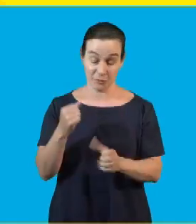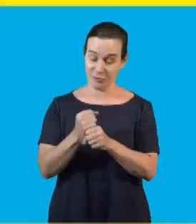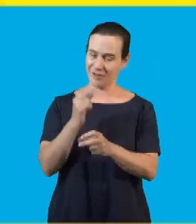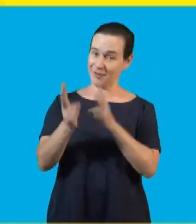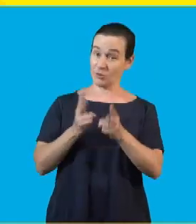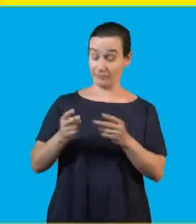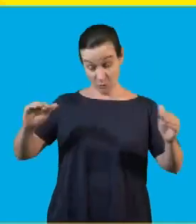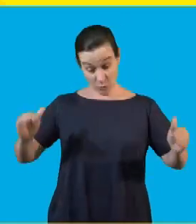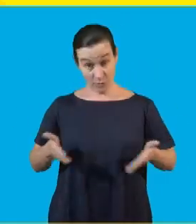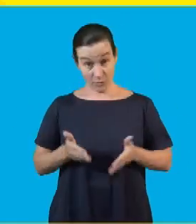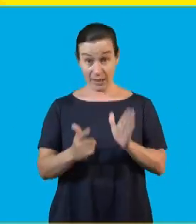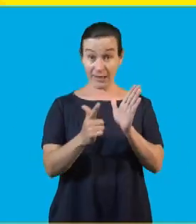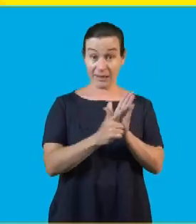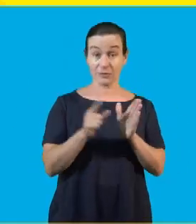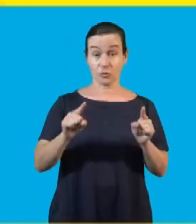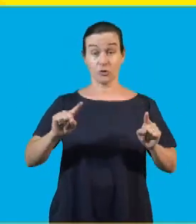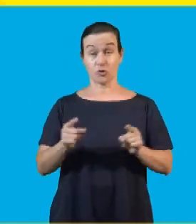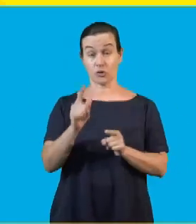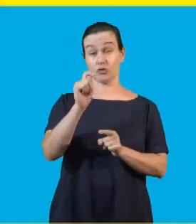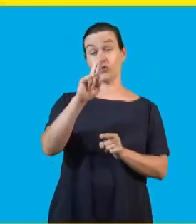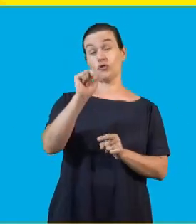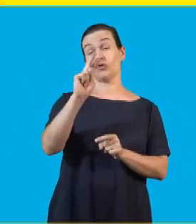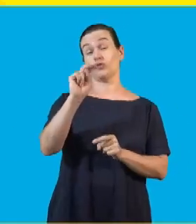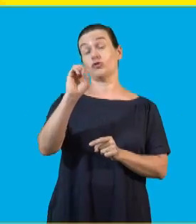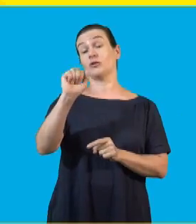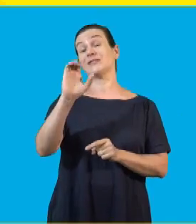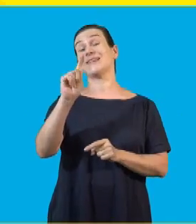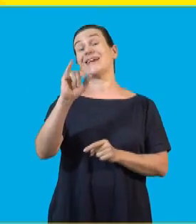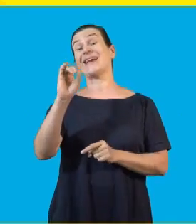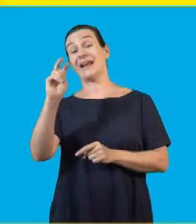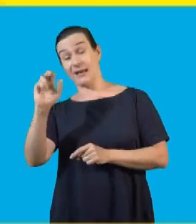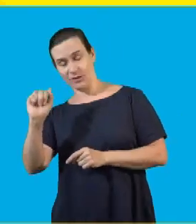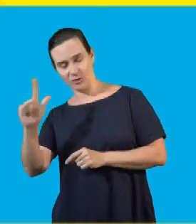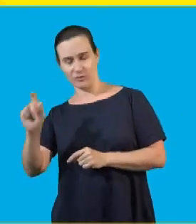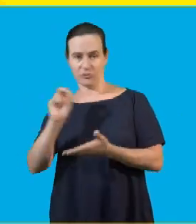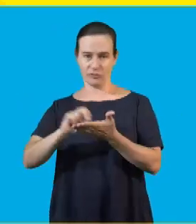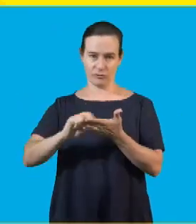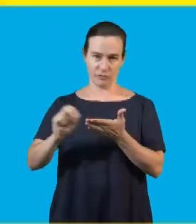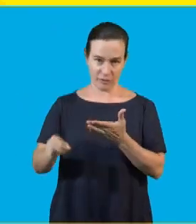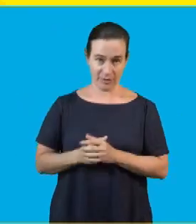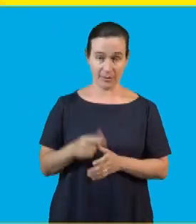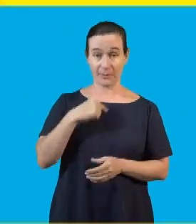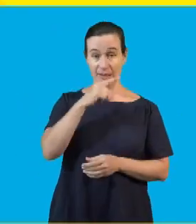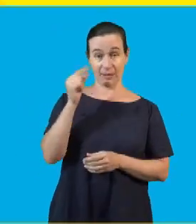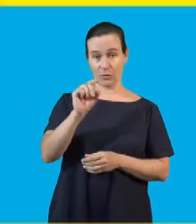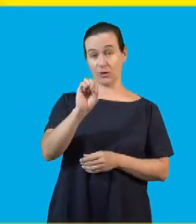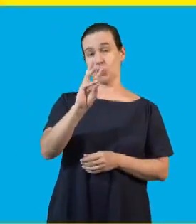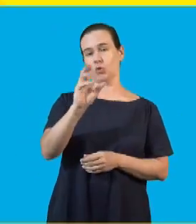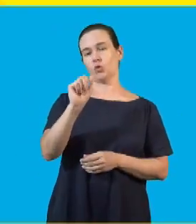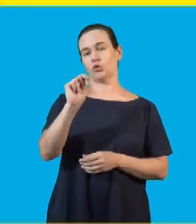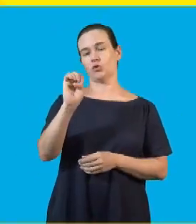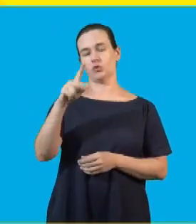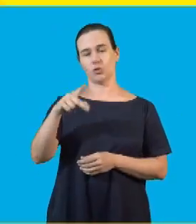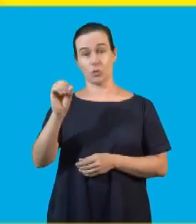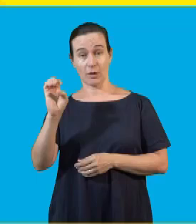Hello Grade 12s and welcome to this lesson on shorter transactional writing. My name is Marinda Swanepoel and I'm excited to be